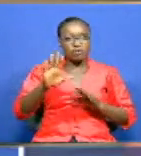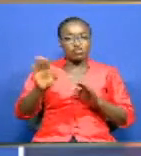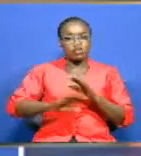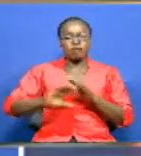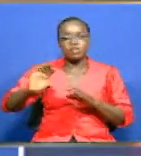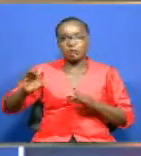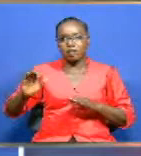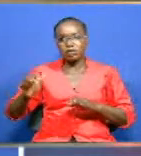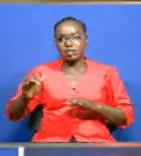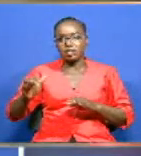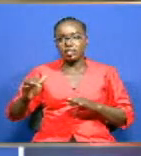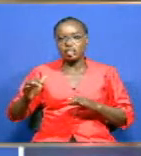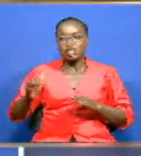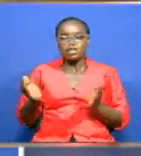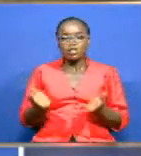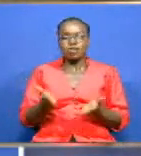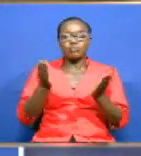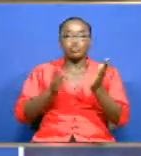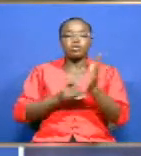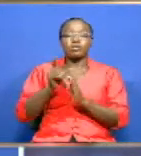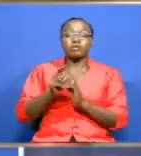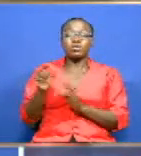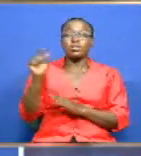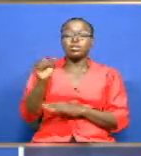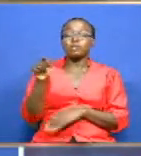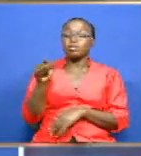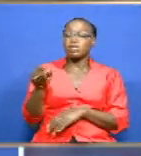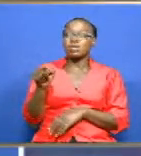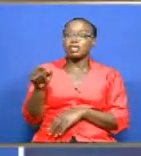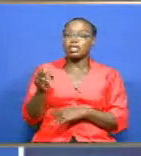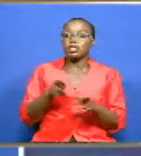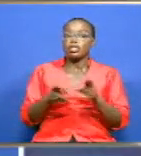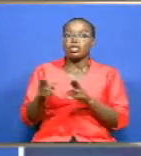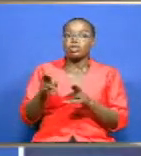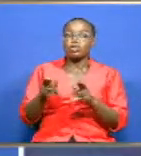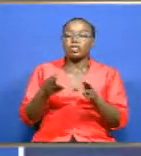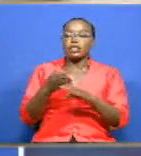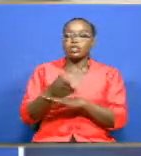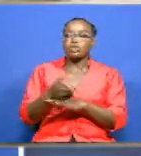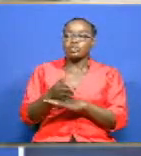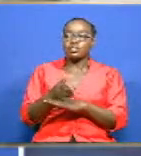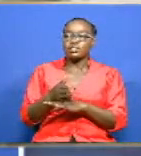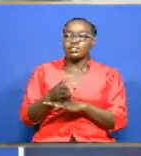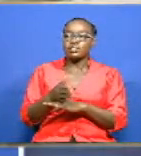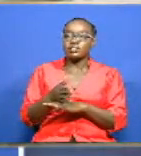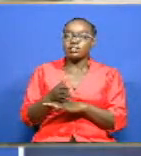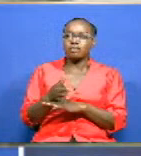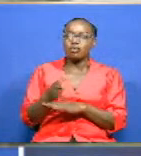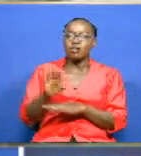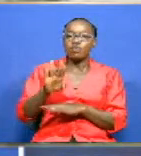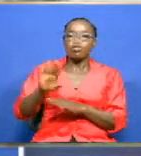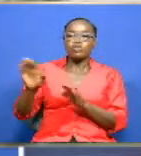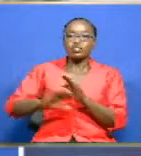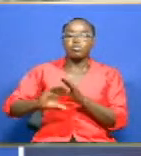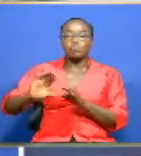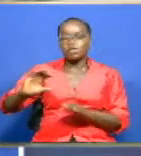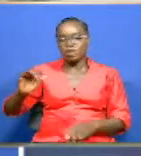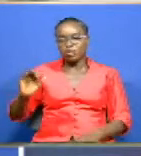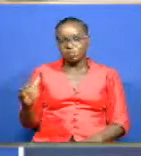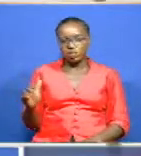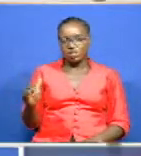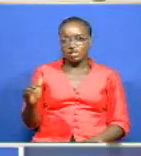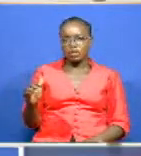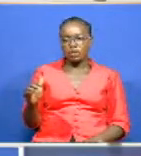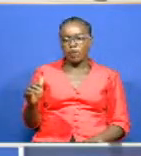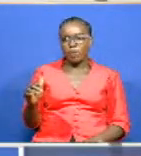sub-counties that is poised to improve development in the region. The road cutting across Isara, Imaroro, Kajado, Isinya and